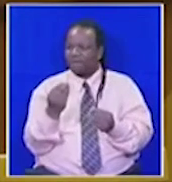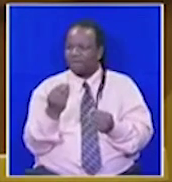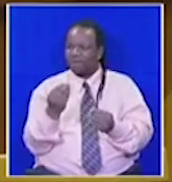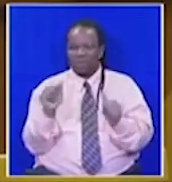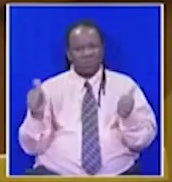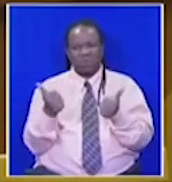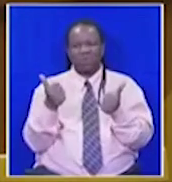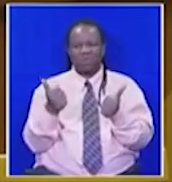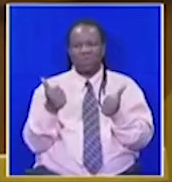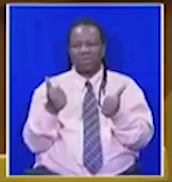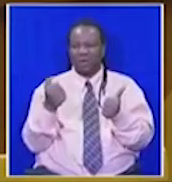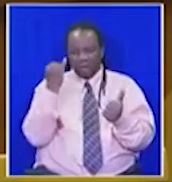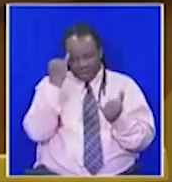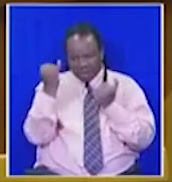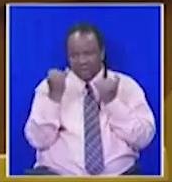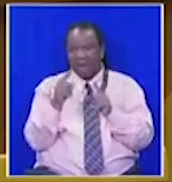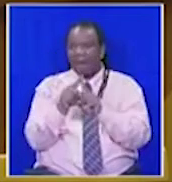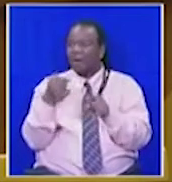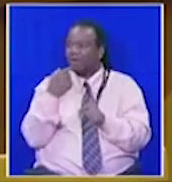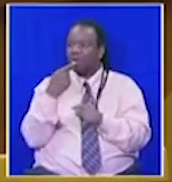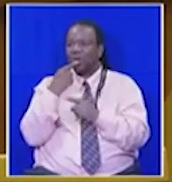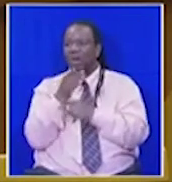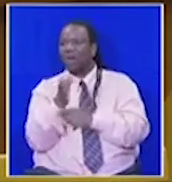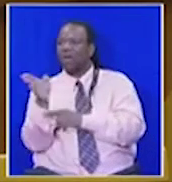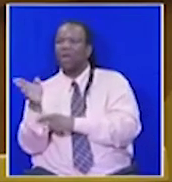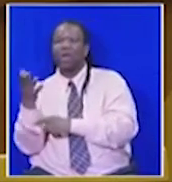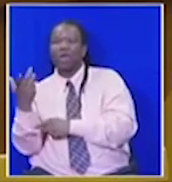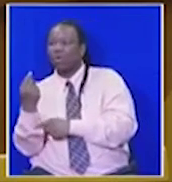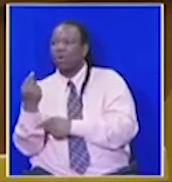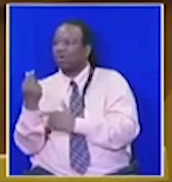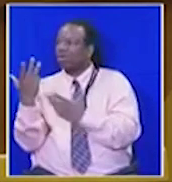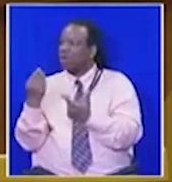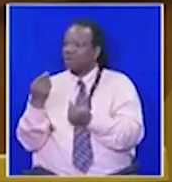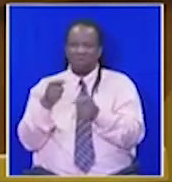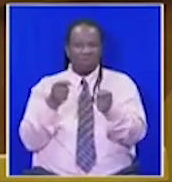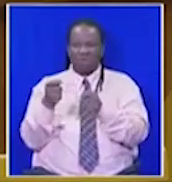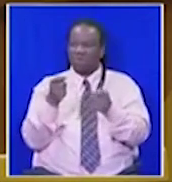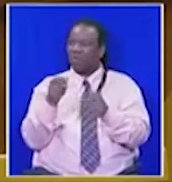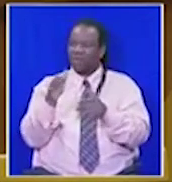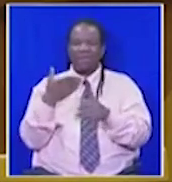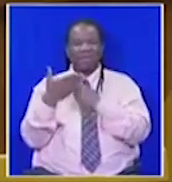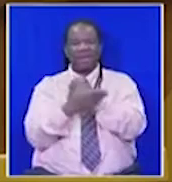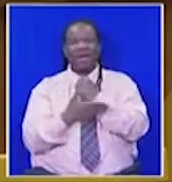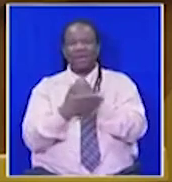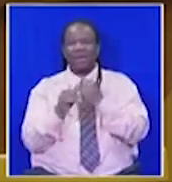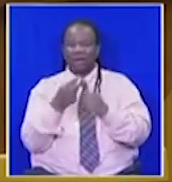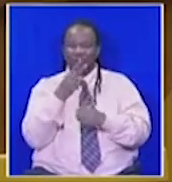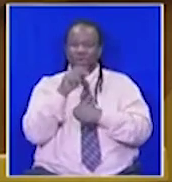Don't mislead the public that you actually have an answer when you actually haven't run a country in your life. This side has run it for 20